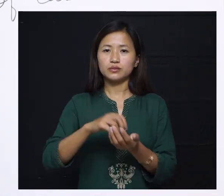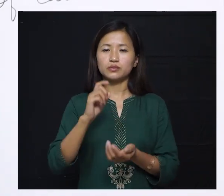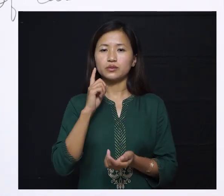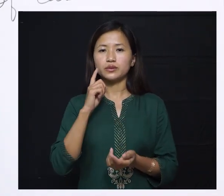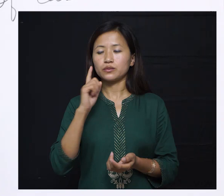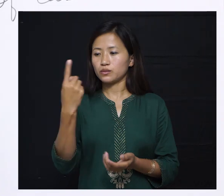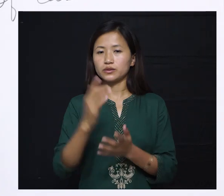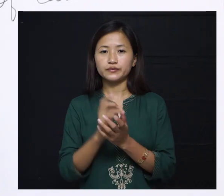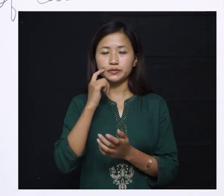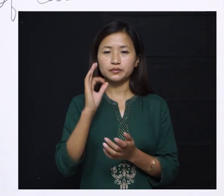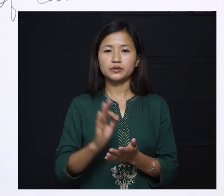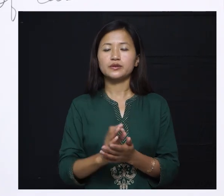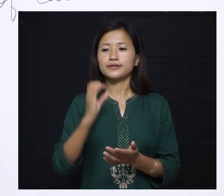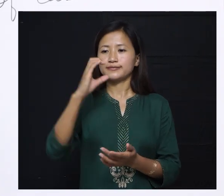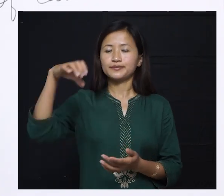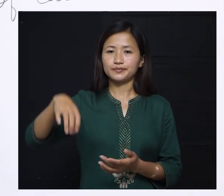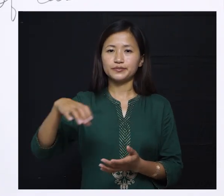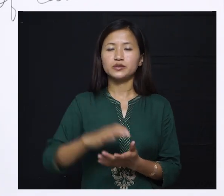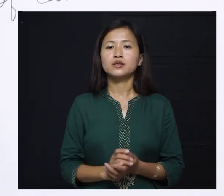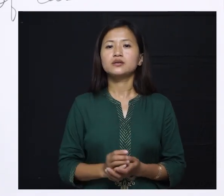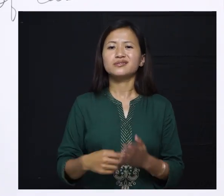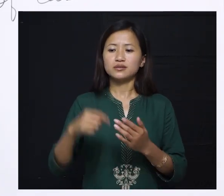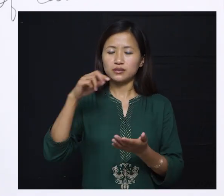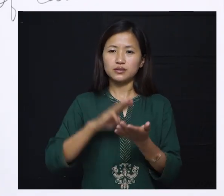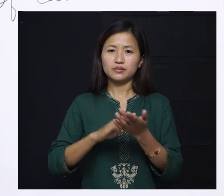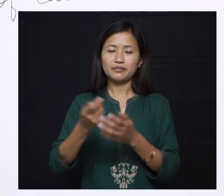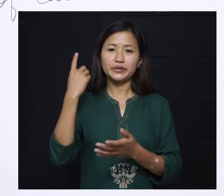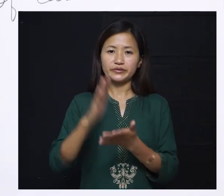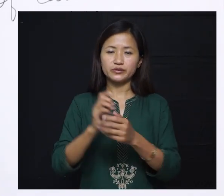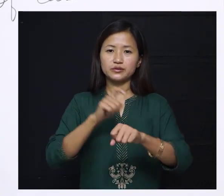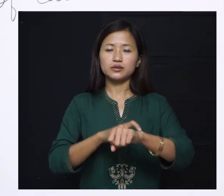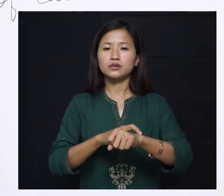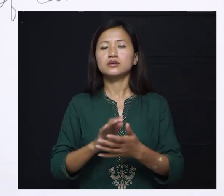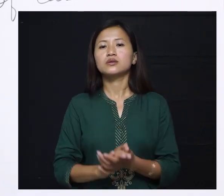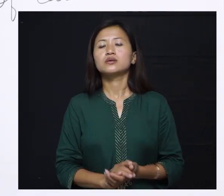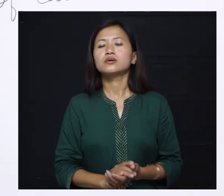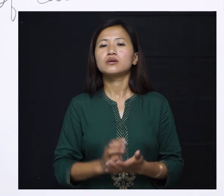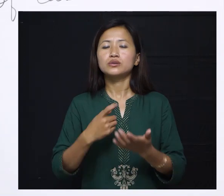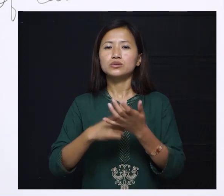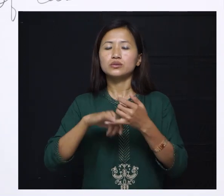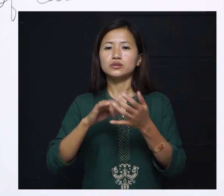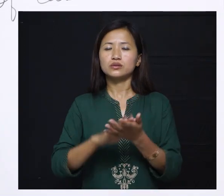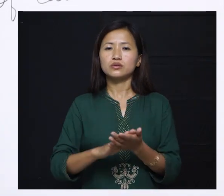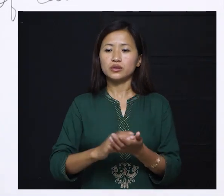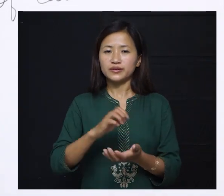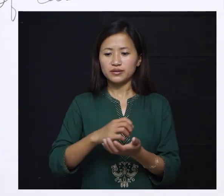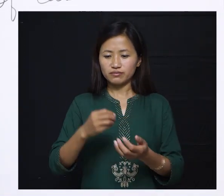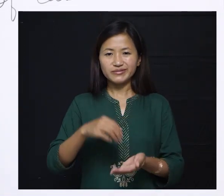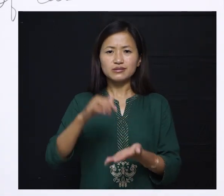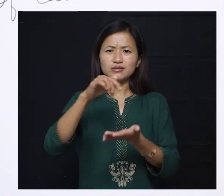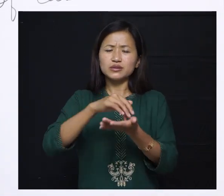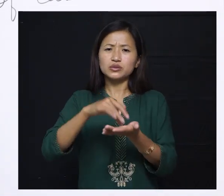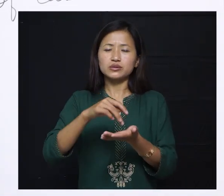the important port cities of those medieval times, because Surat is located in Gujarat, and Gujarat is very